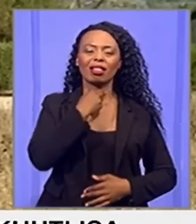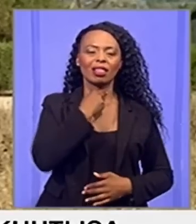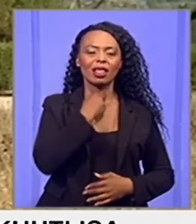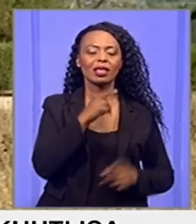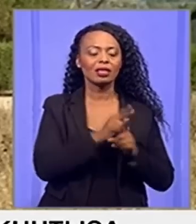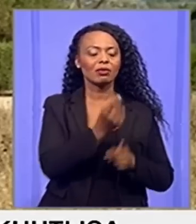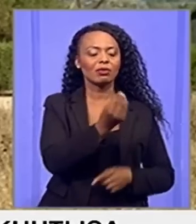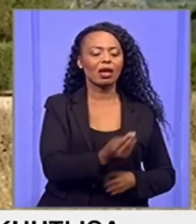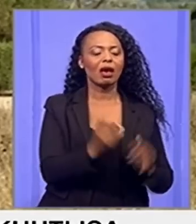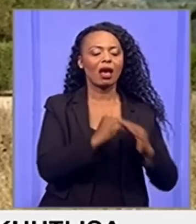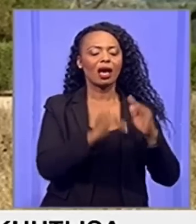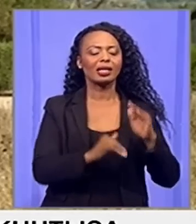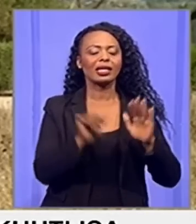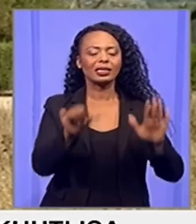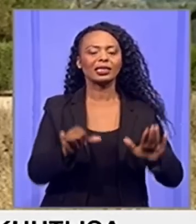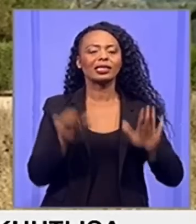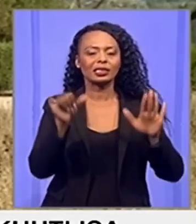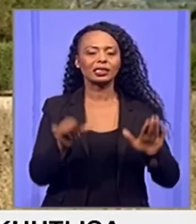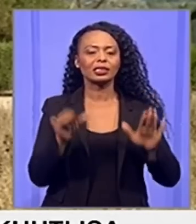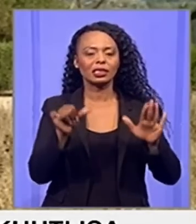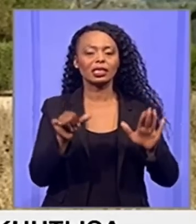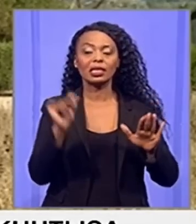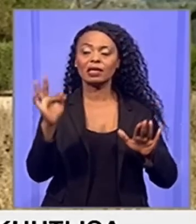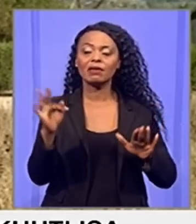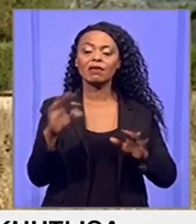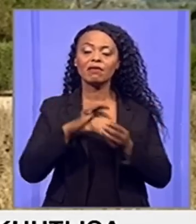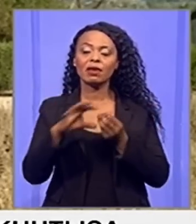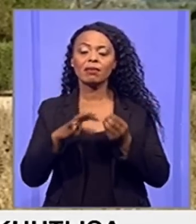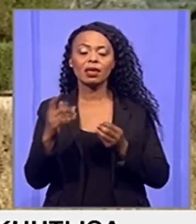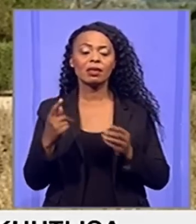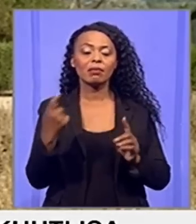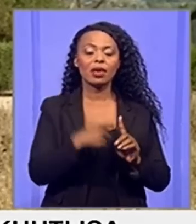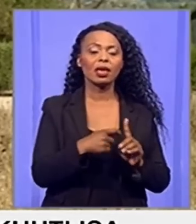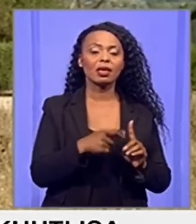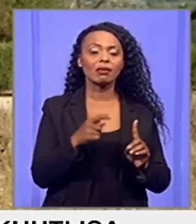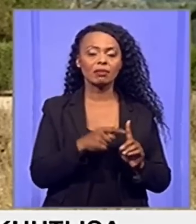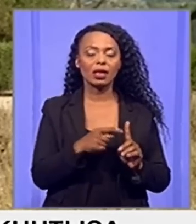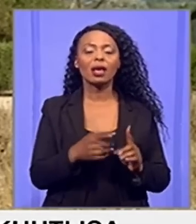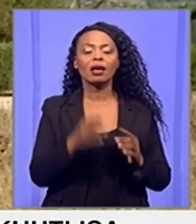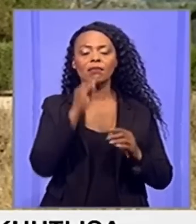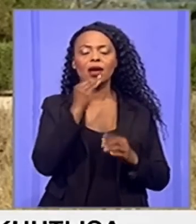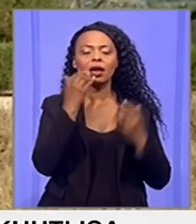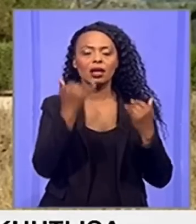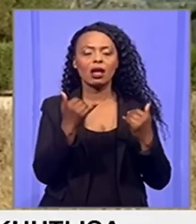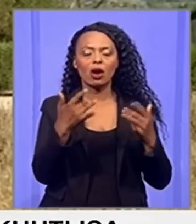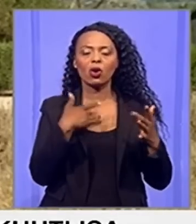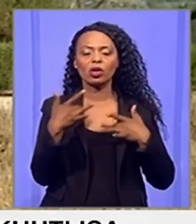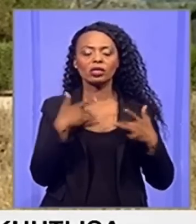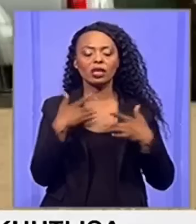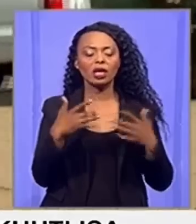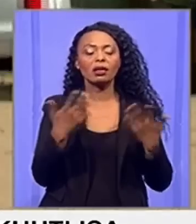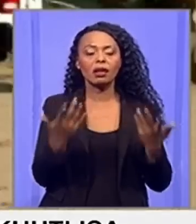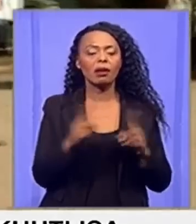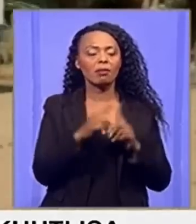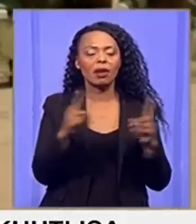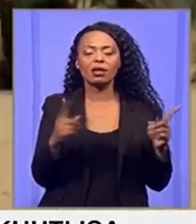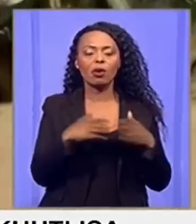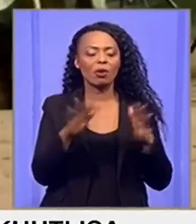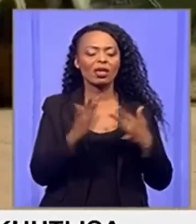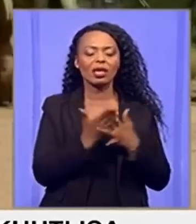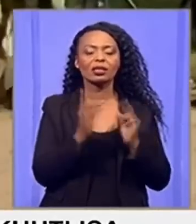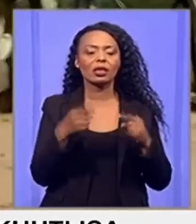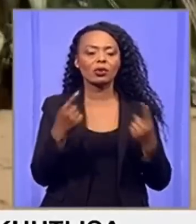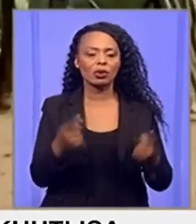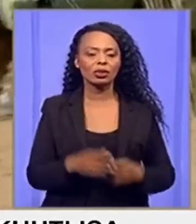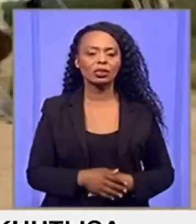child will be under 16, meaning they can't consent. Even if they consent legally, they cannot consent. So we can't open any criminal case. Lerato yo e